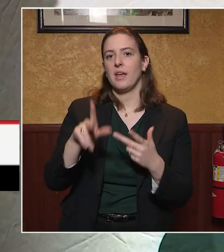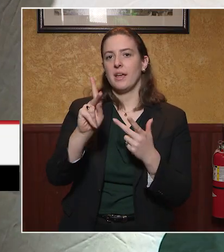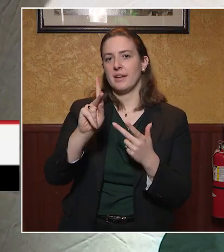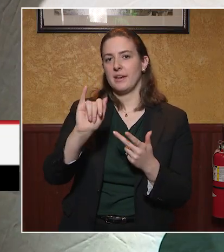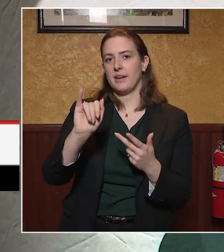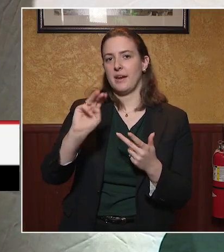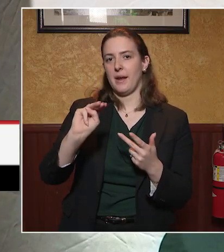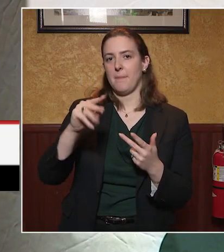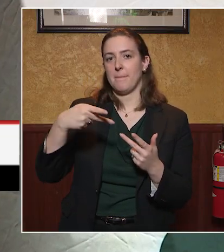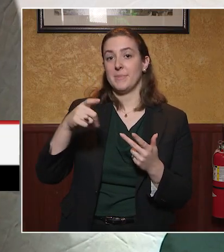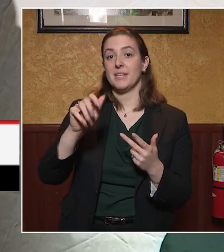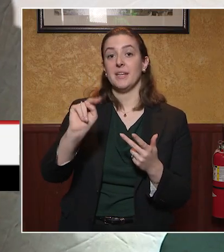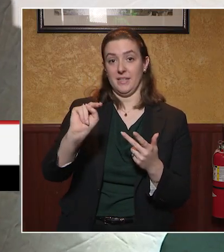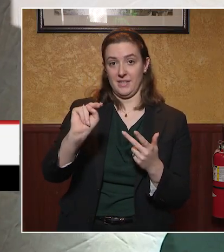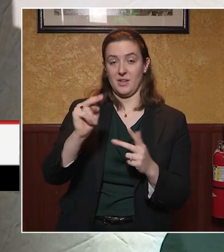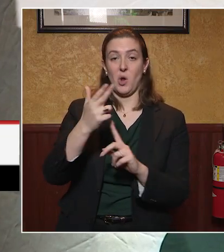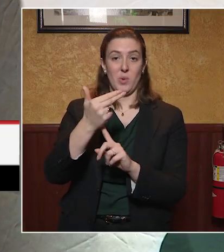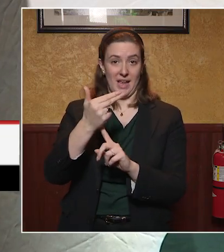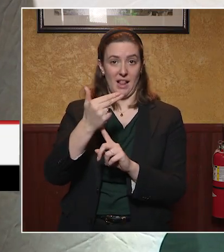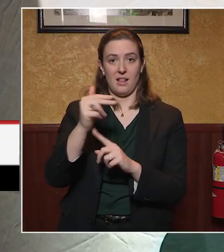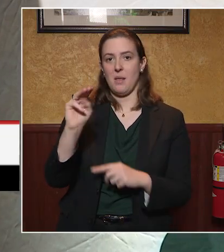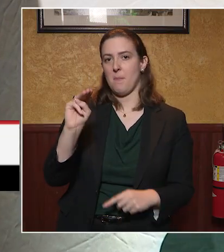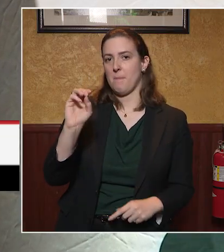Kimpton Hotel Monaco.